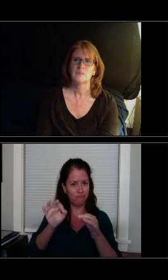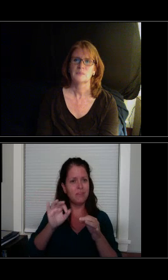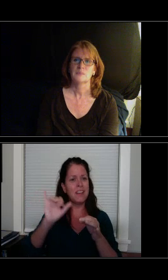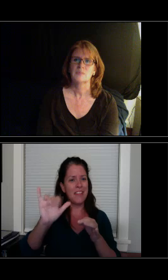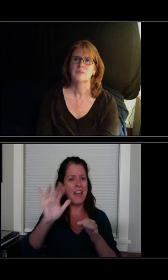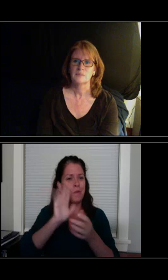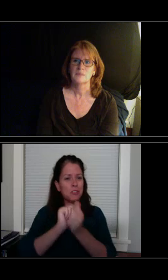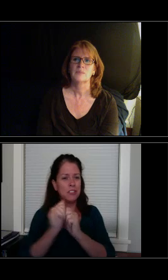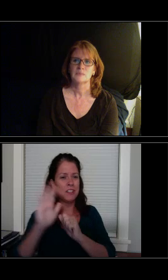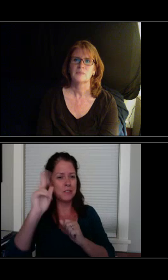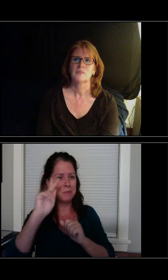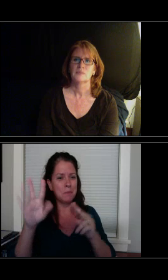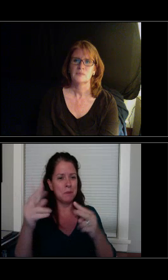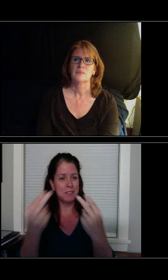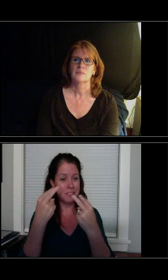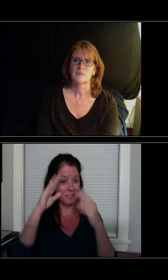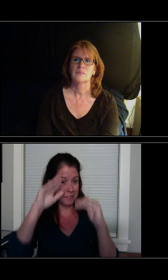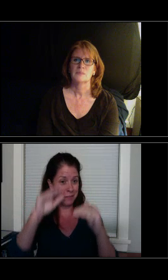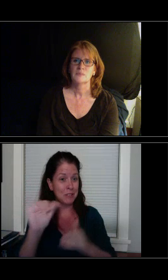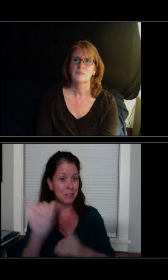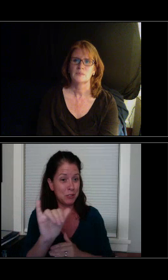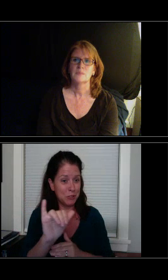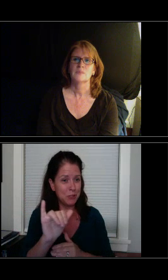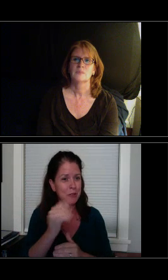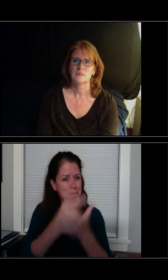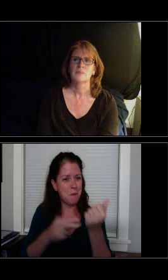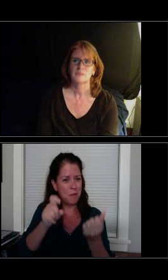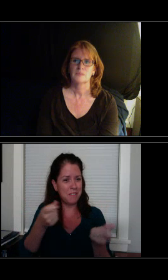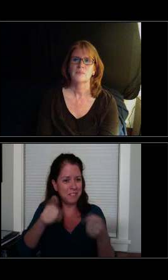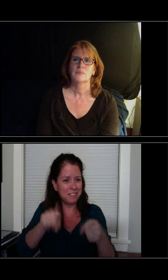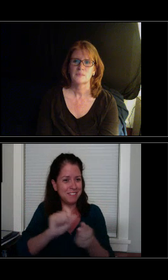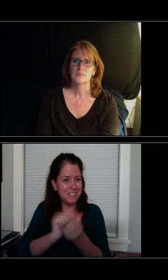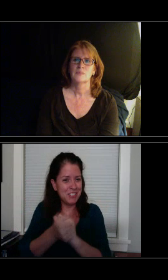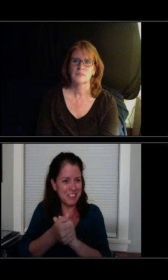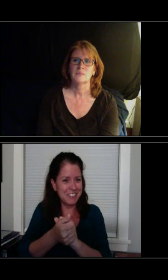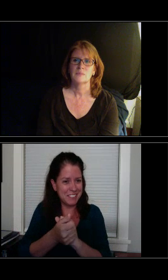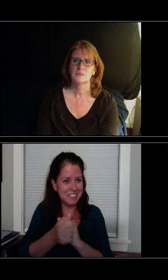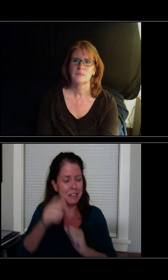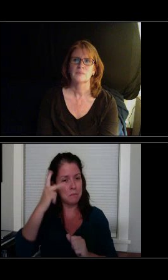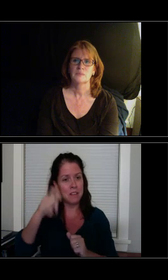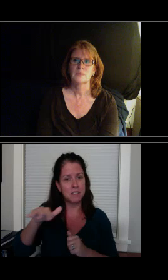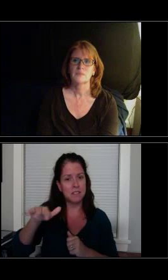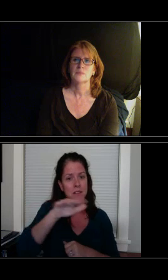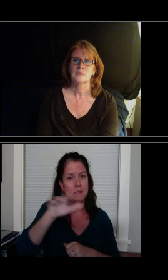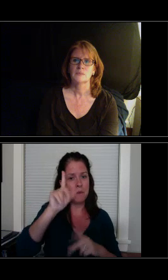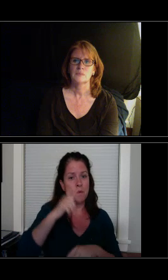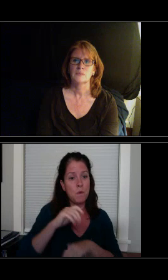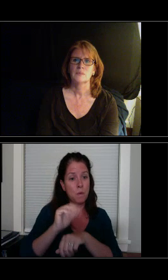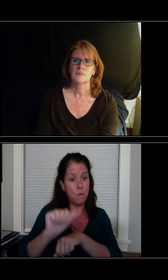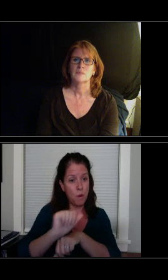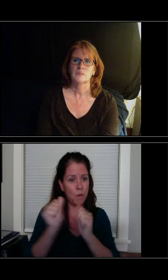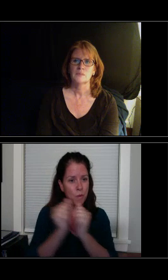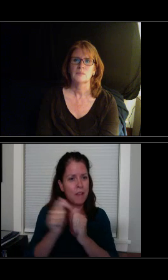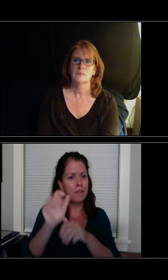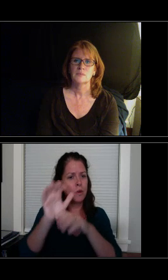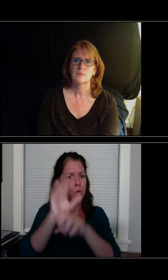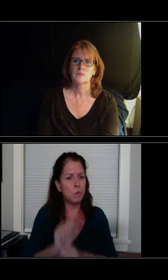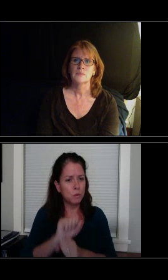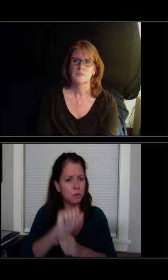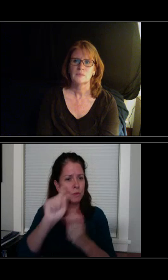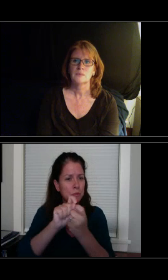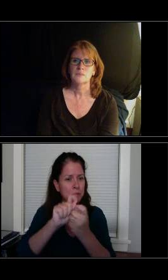So if we talk about another question from the chat box, if we talk about the values and that we all have to agree